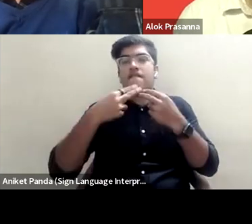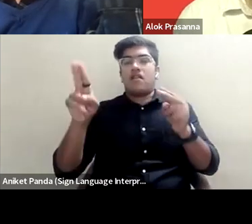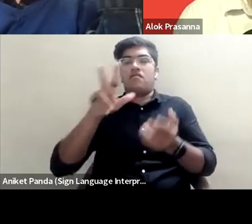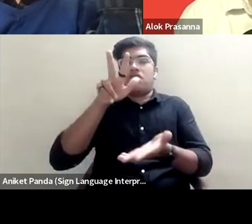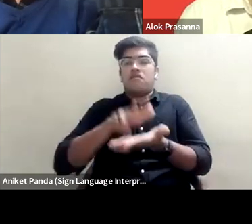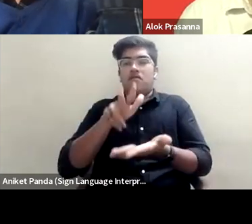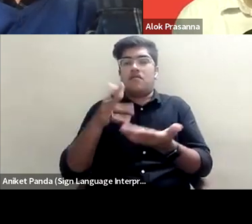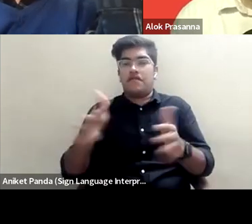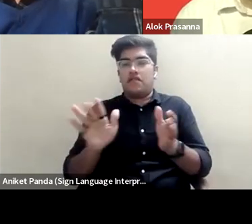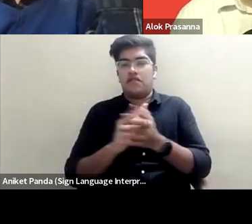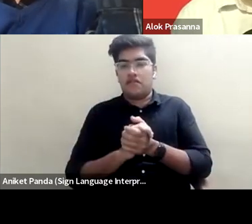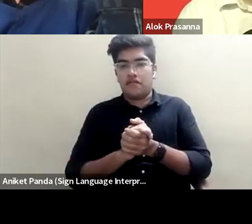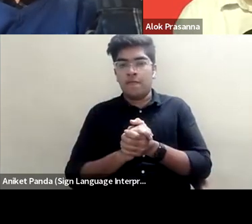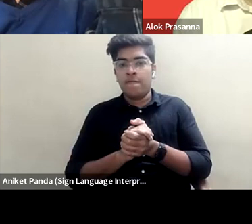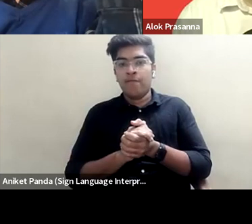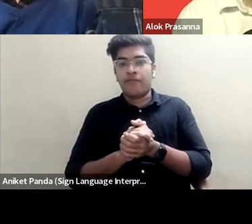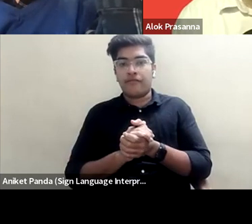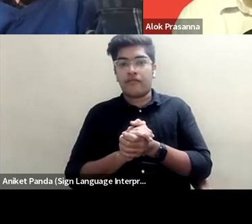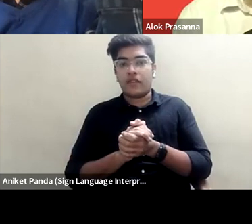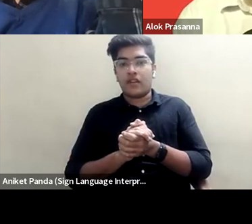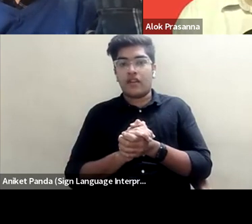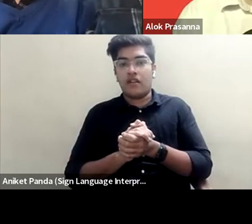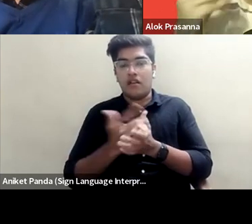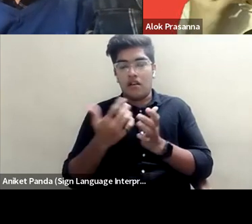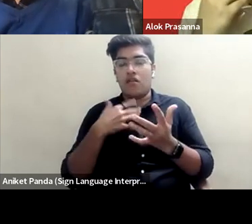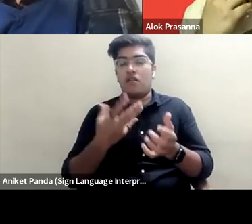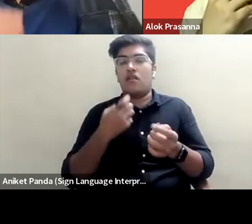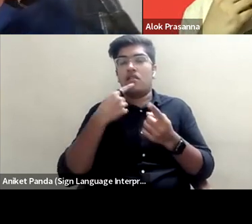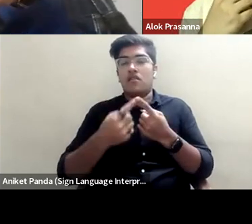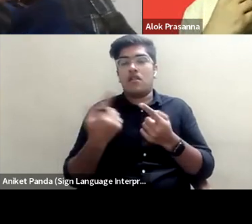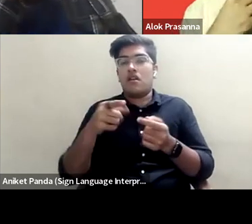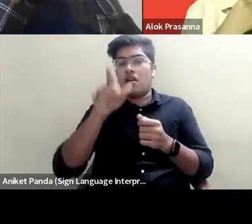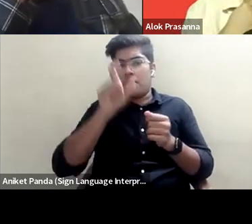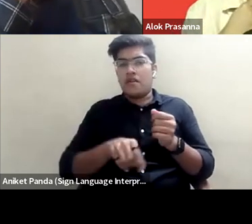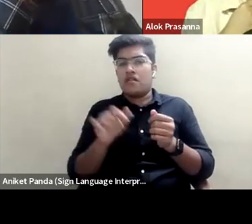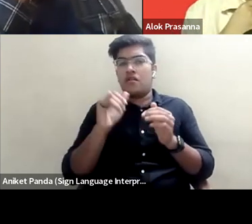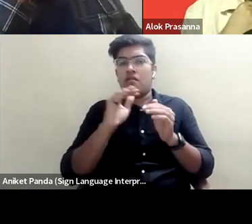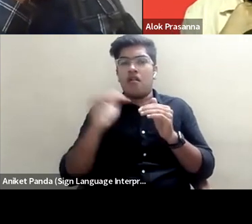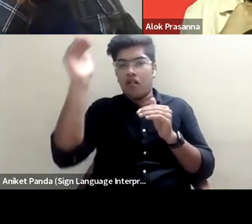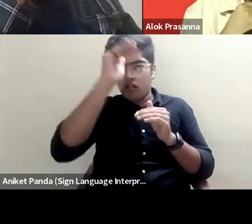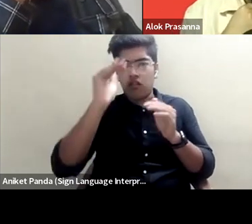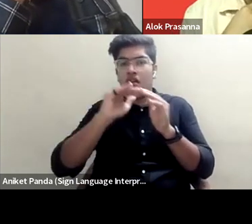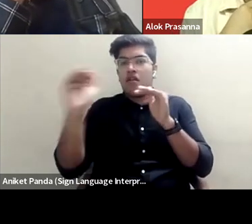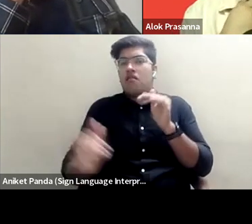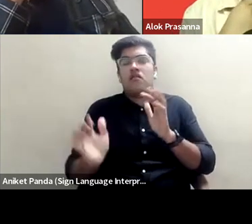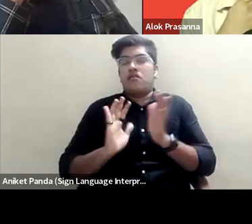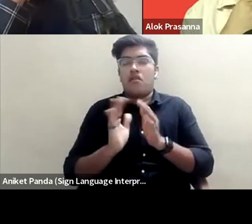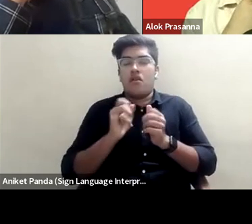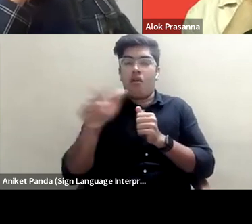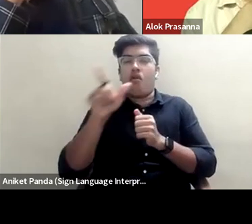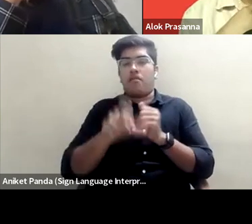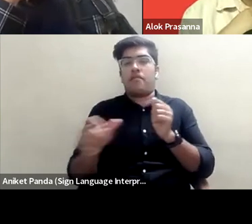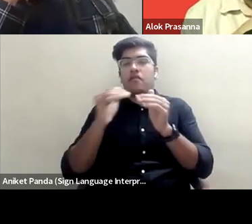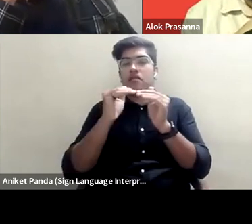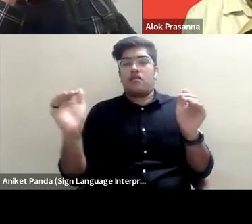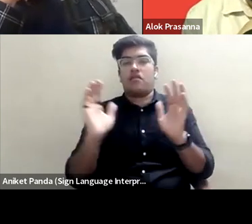constitution. So I would, say that no one is greater and no one is less, so far as the members